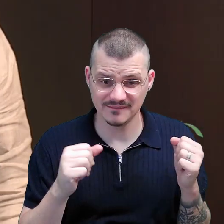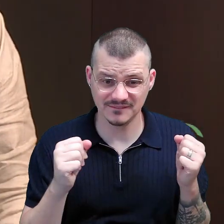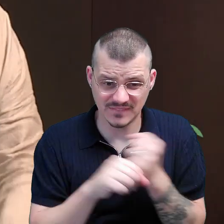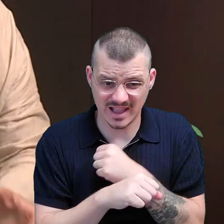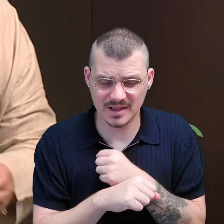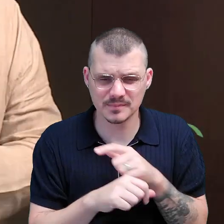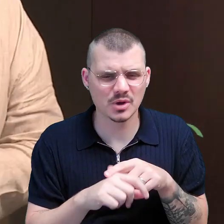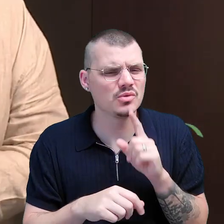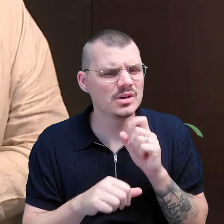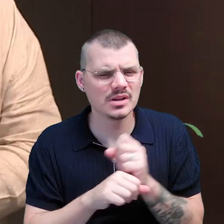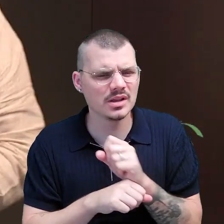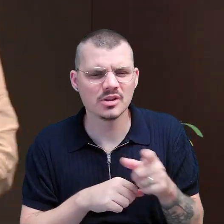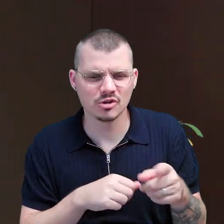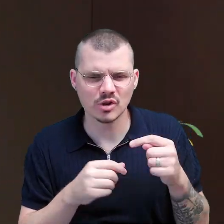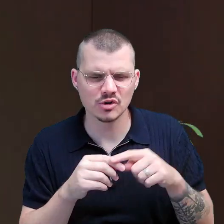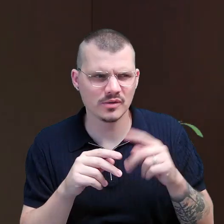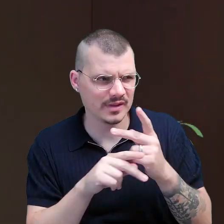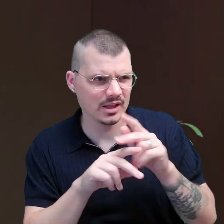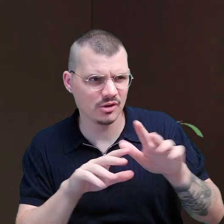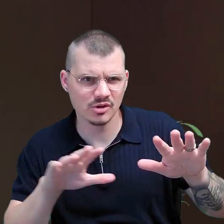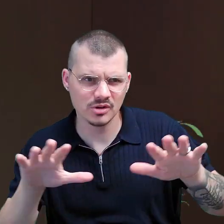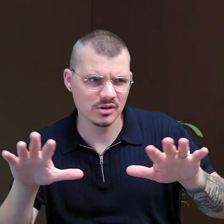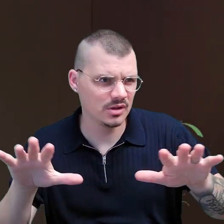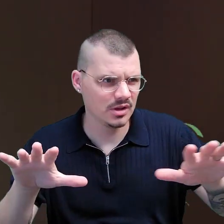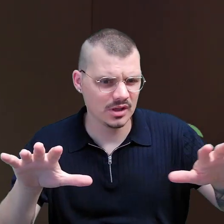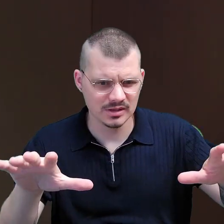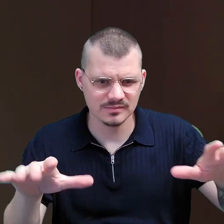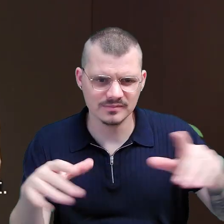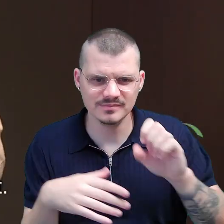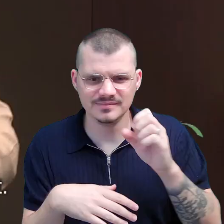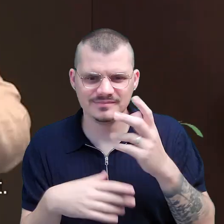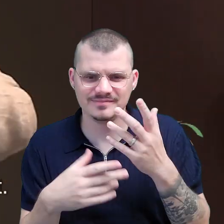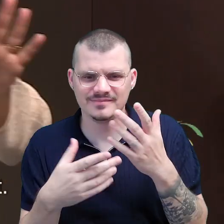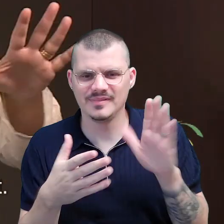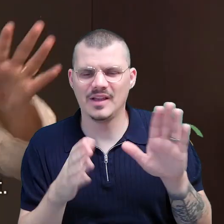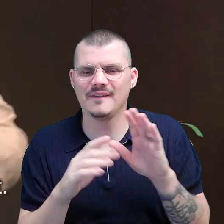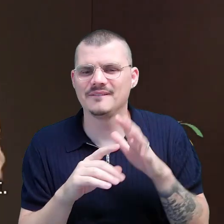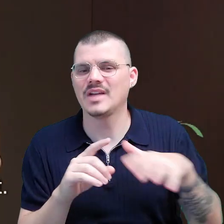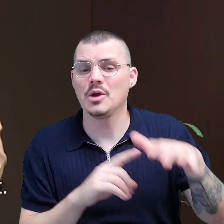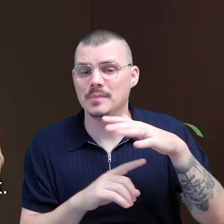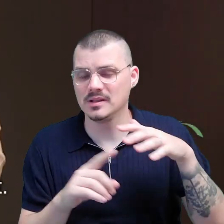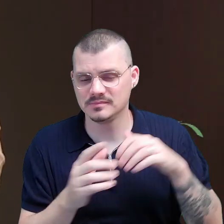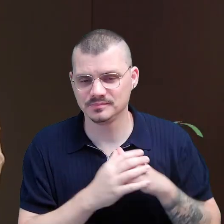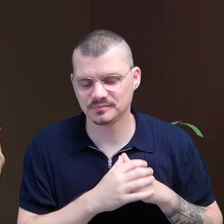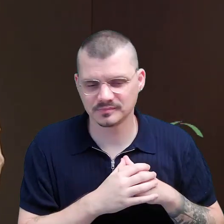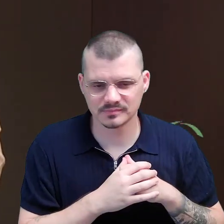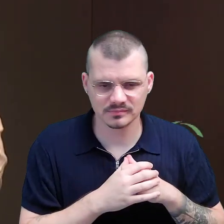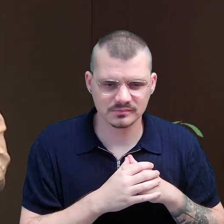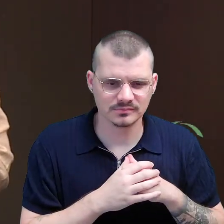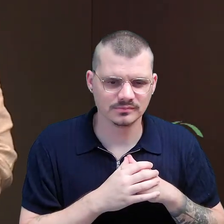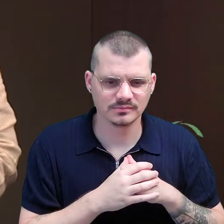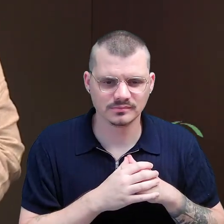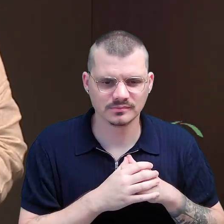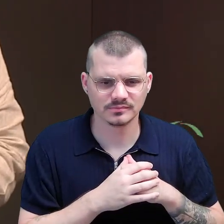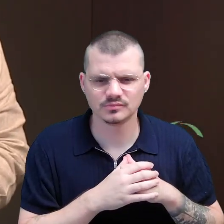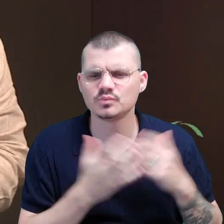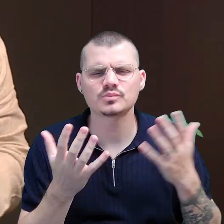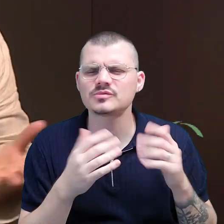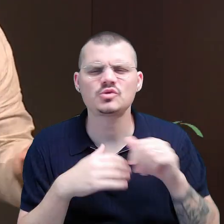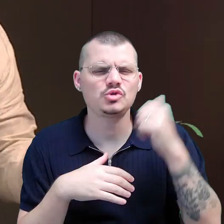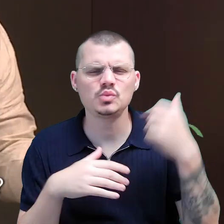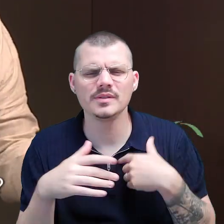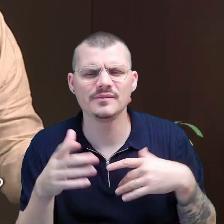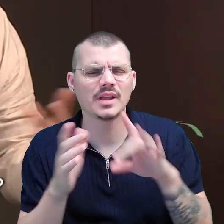And it looks like they're fighting, but they're in fact navigating as a way of sensing their environment. What